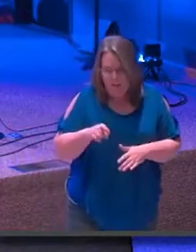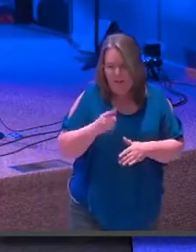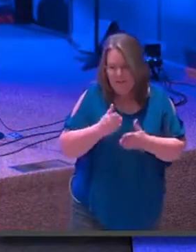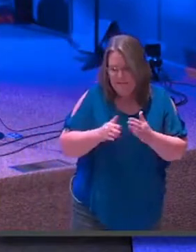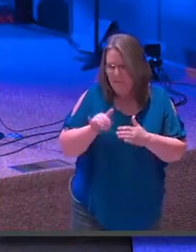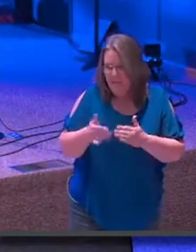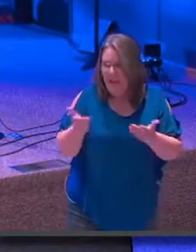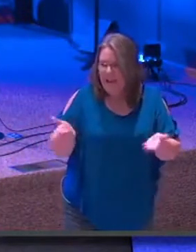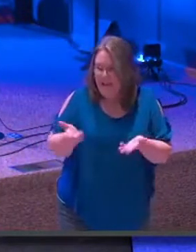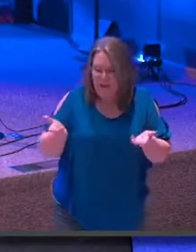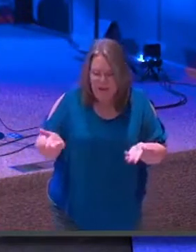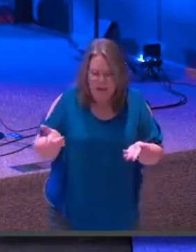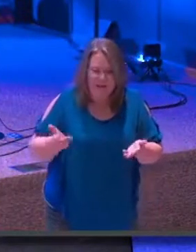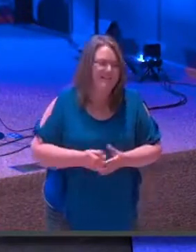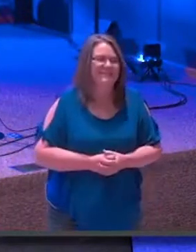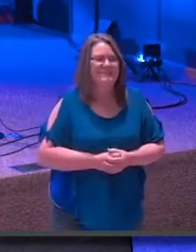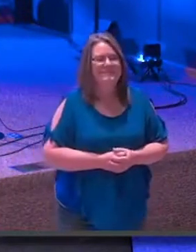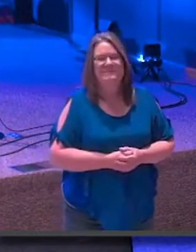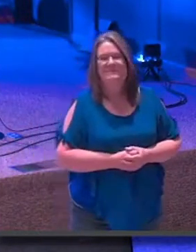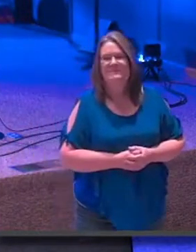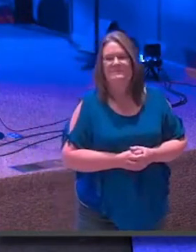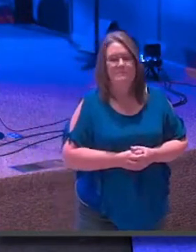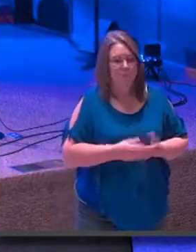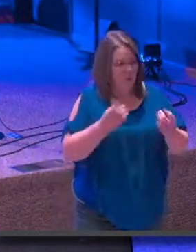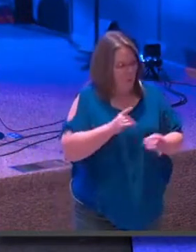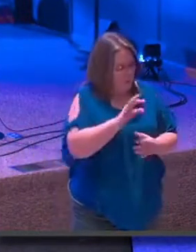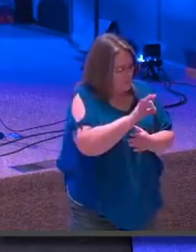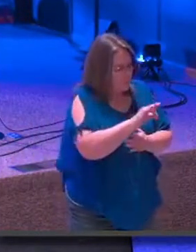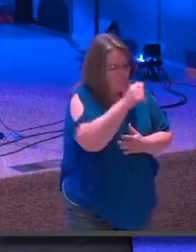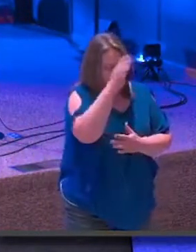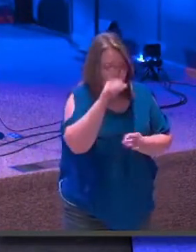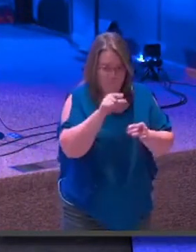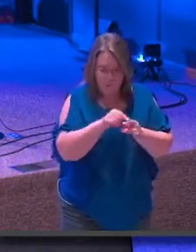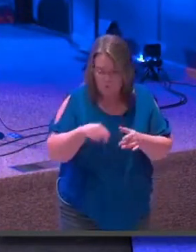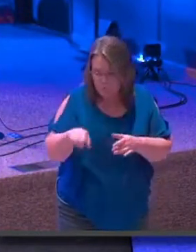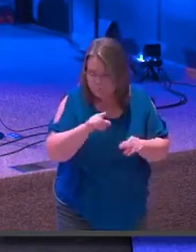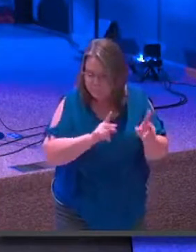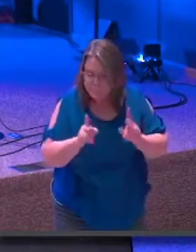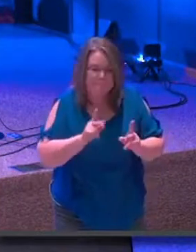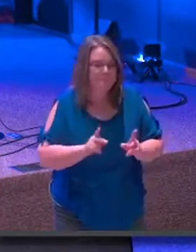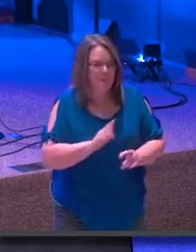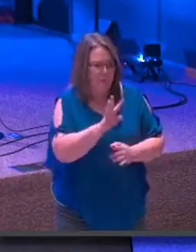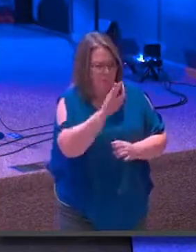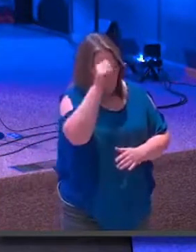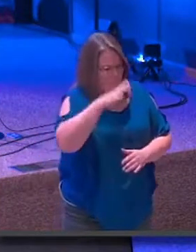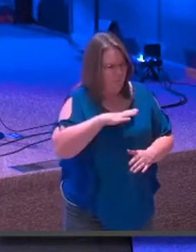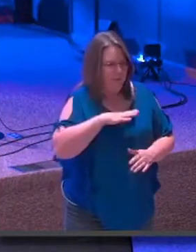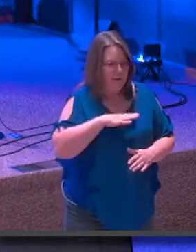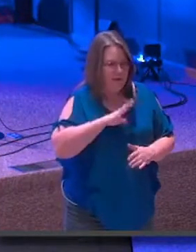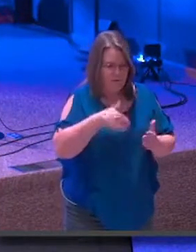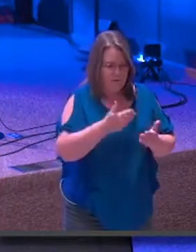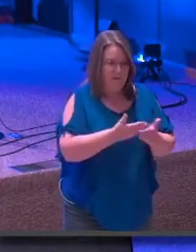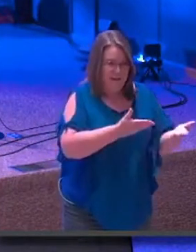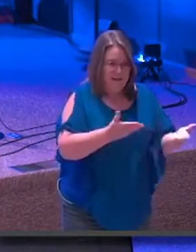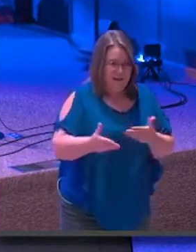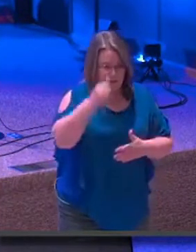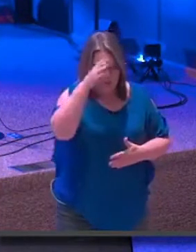here. While he was preaching God's word to them, four men arrived carrying a paralyzed man on a